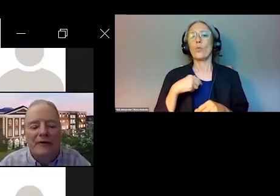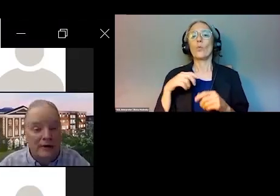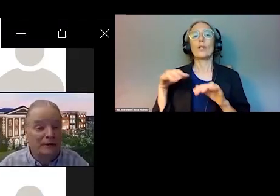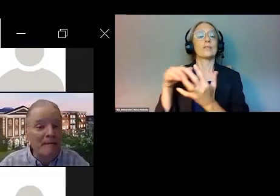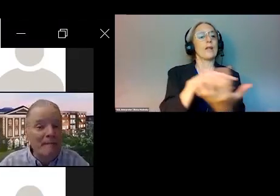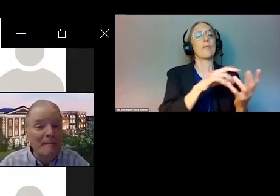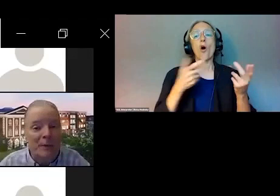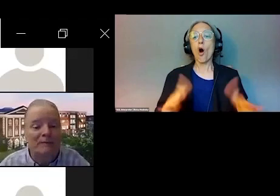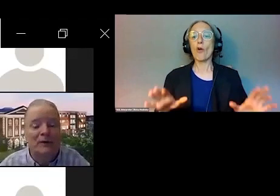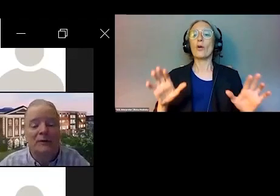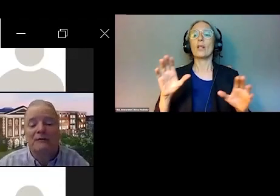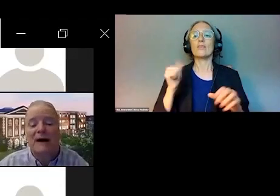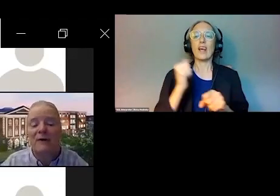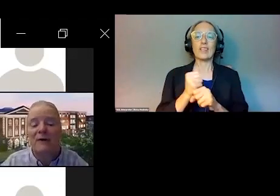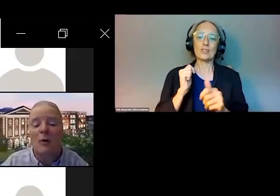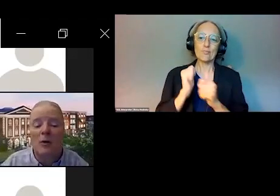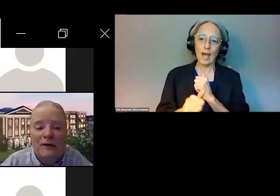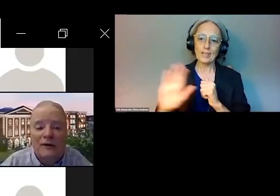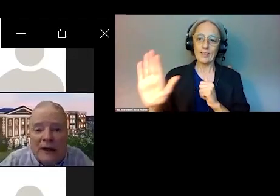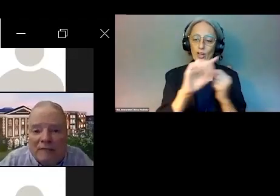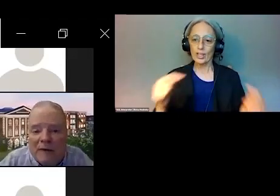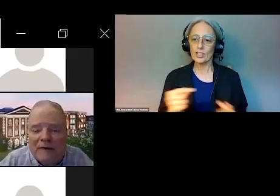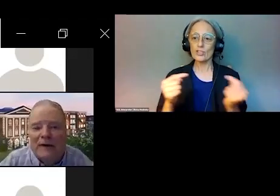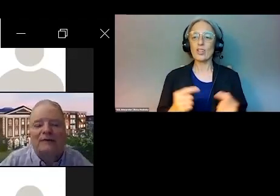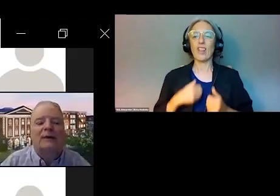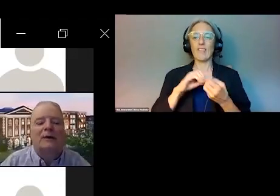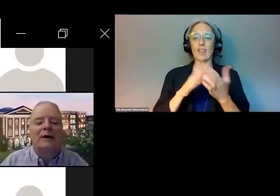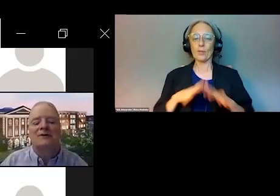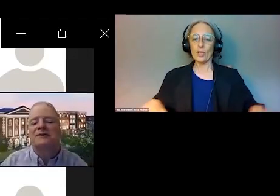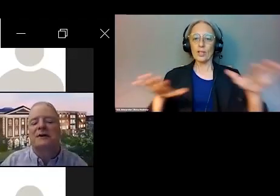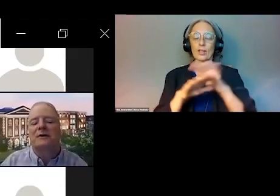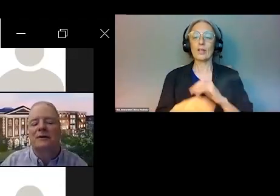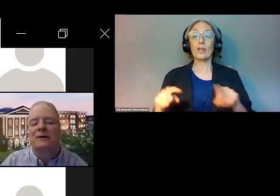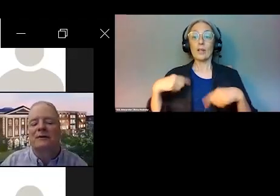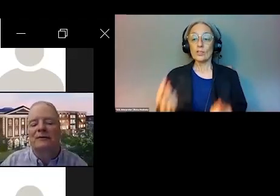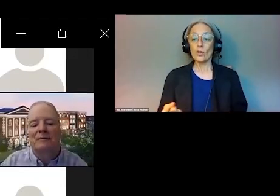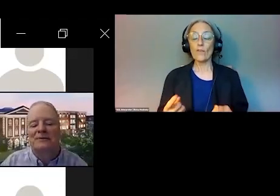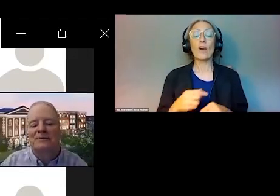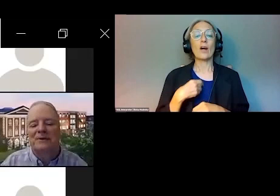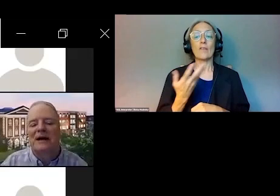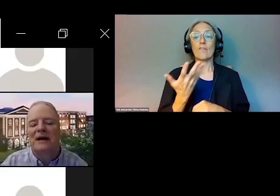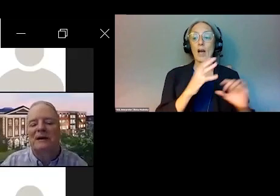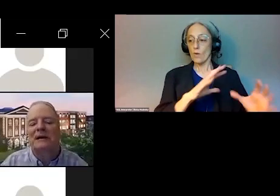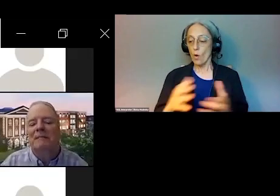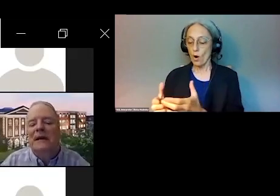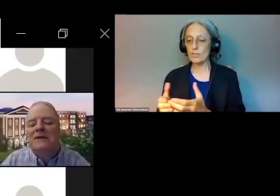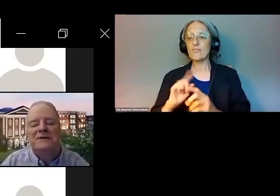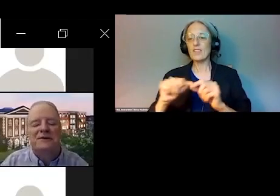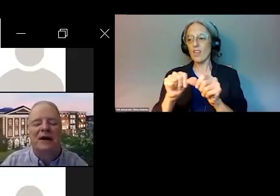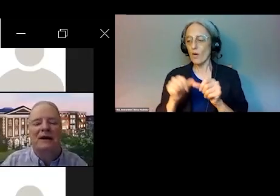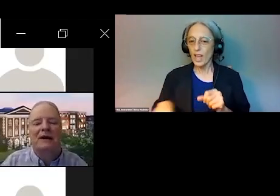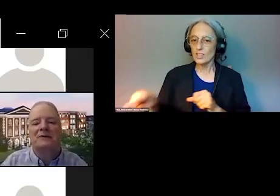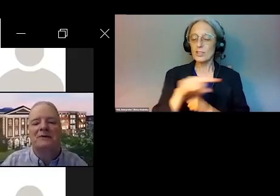And over the years, we have recruited 5 cohorts from various locations, including the University of Minnesota